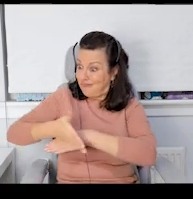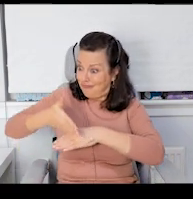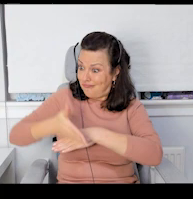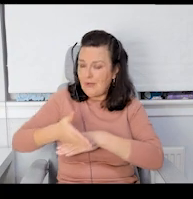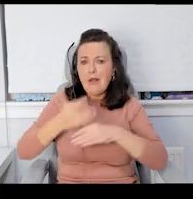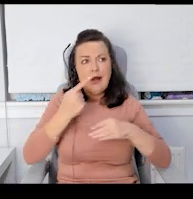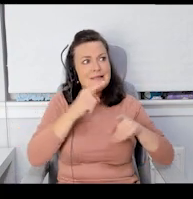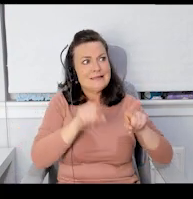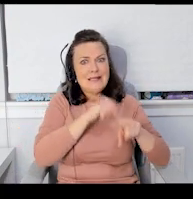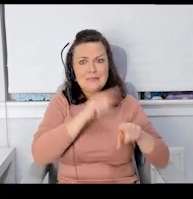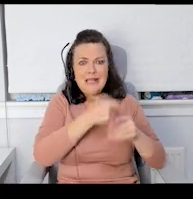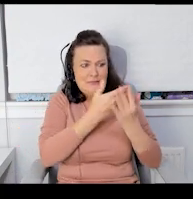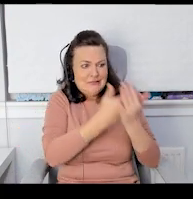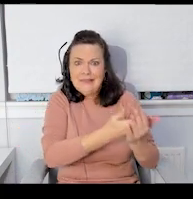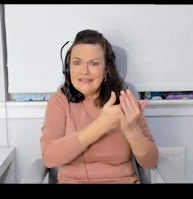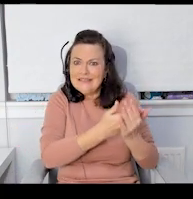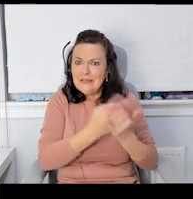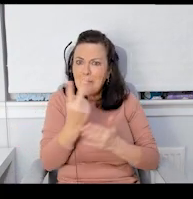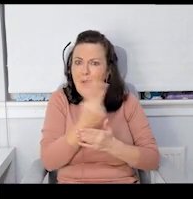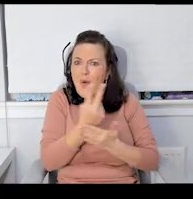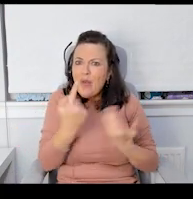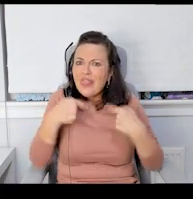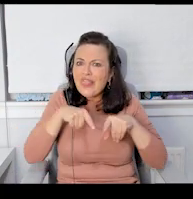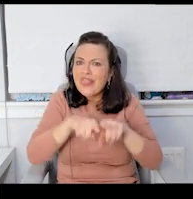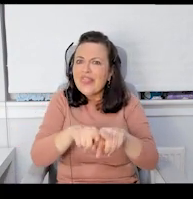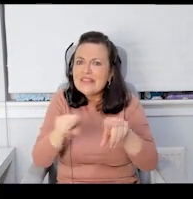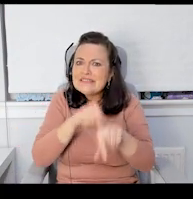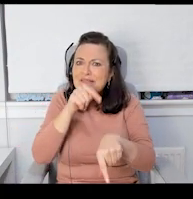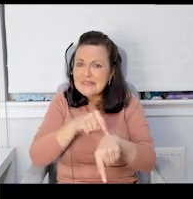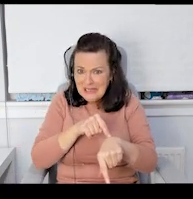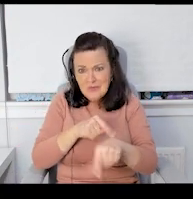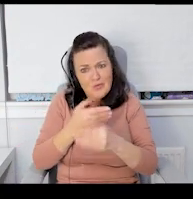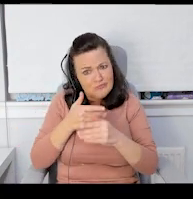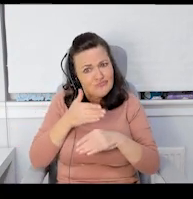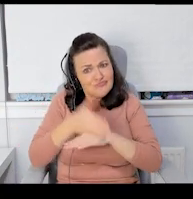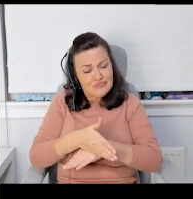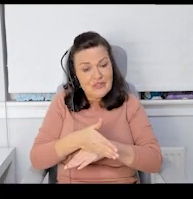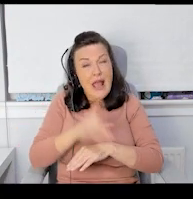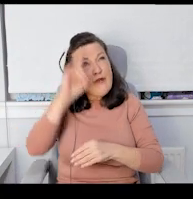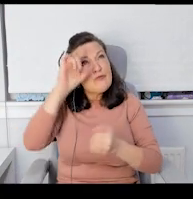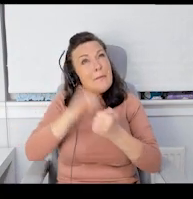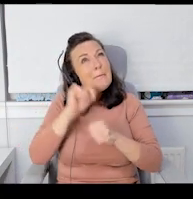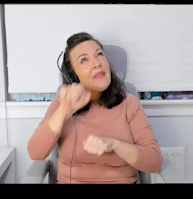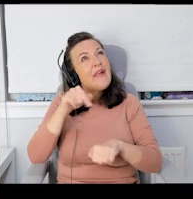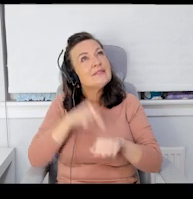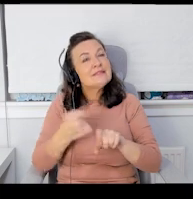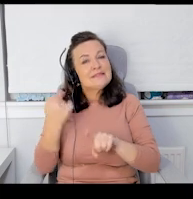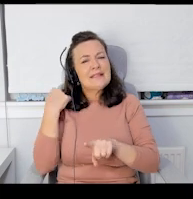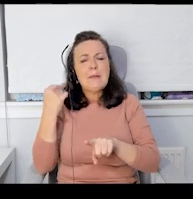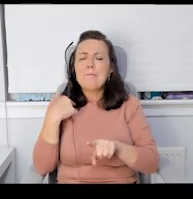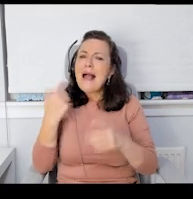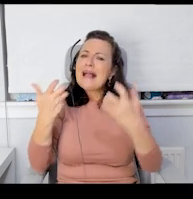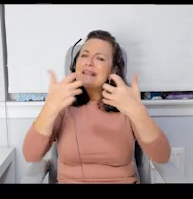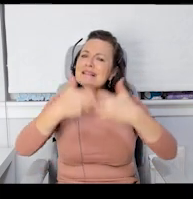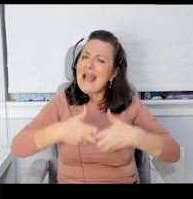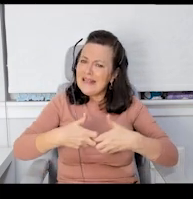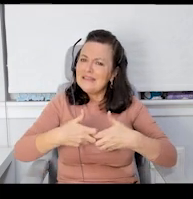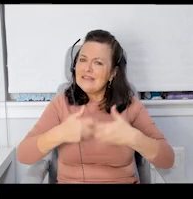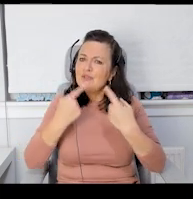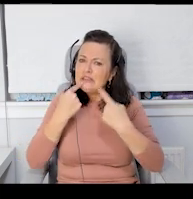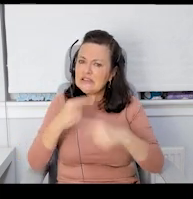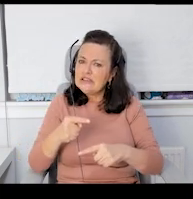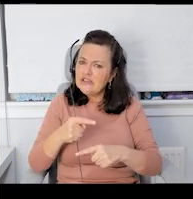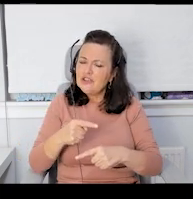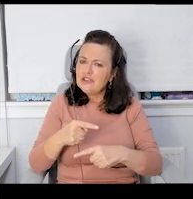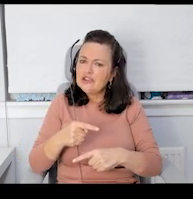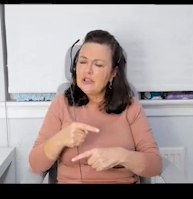And I think that was a big part of it. It was coming from teachers who knew what I wanted to do. It was actually my technical teacher at the time was like, well, have you explored